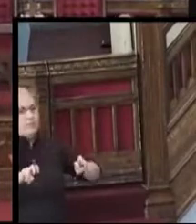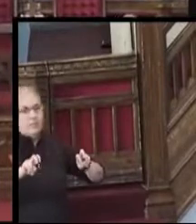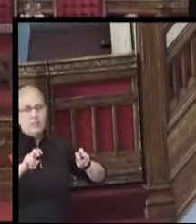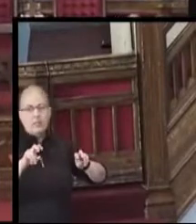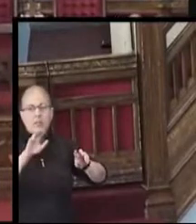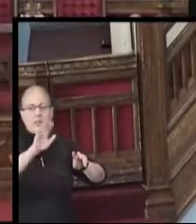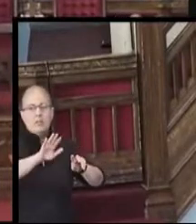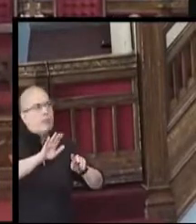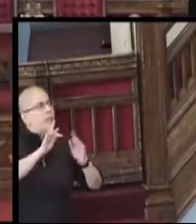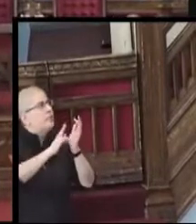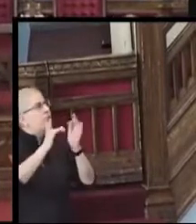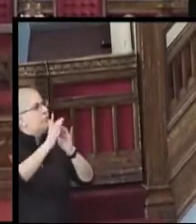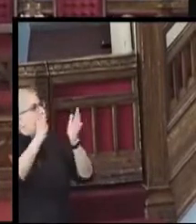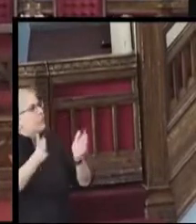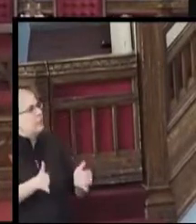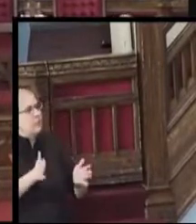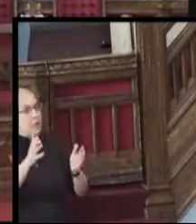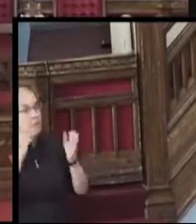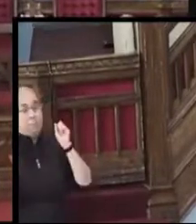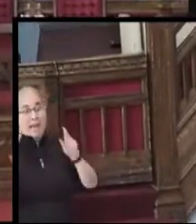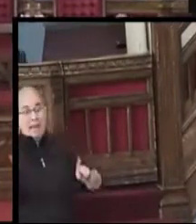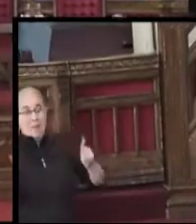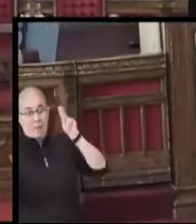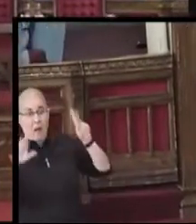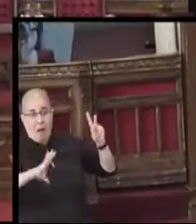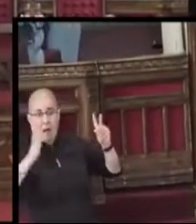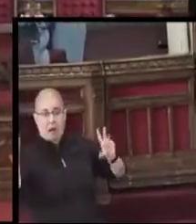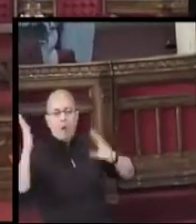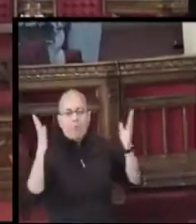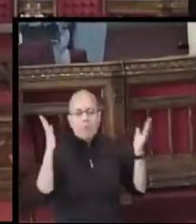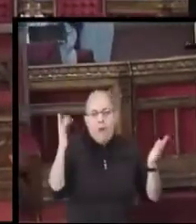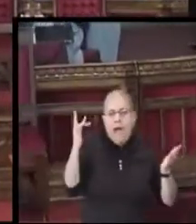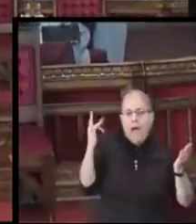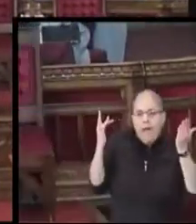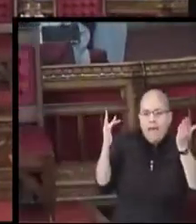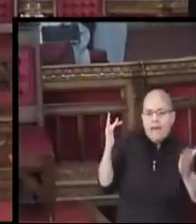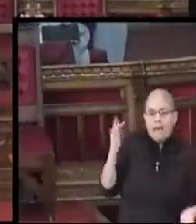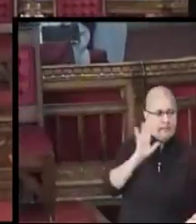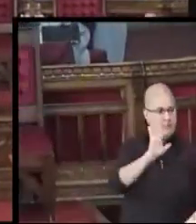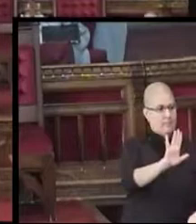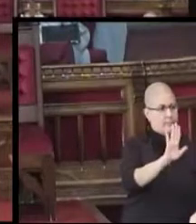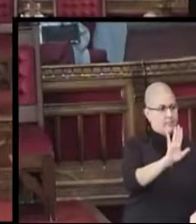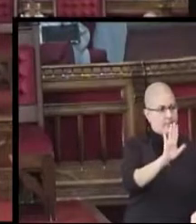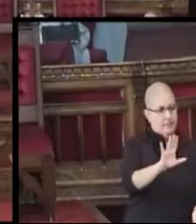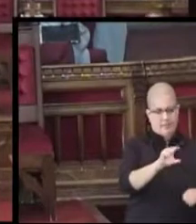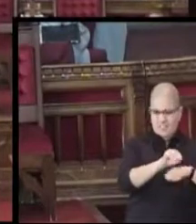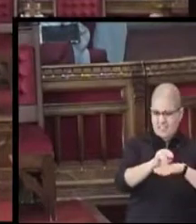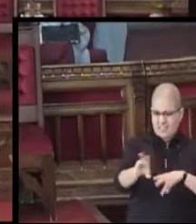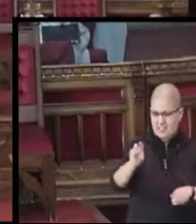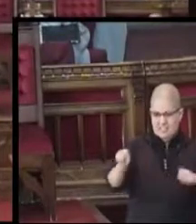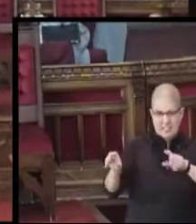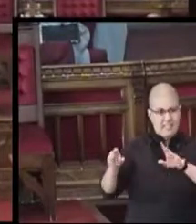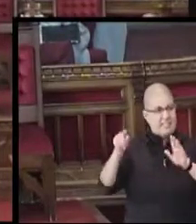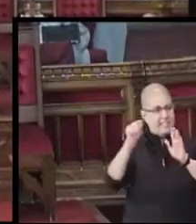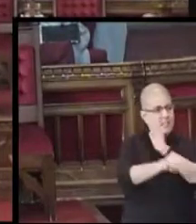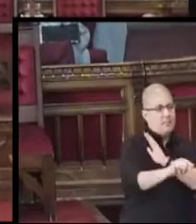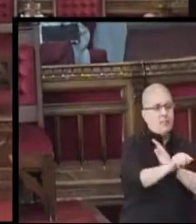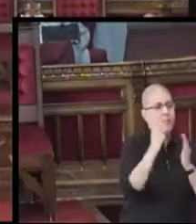it about Jesus that upset so many people? What was it that actually led to them taking his